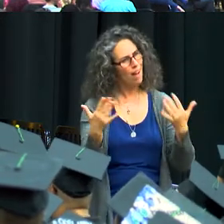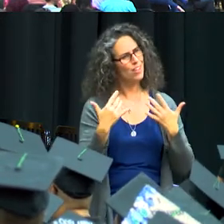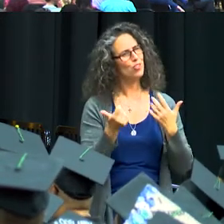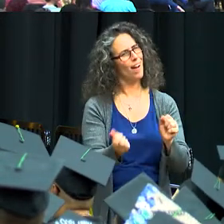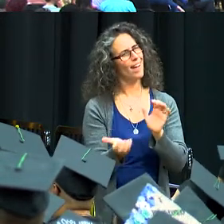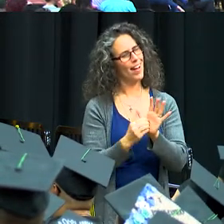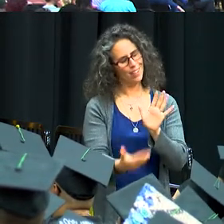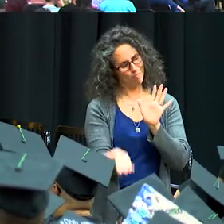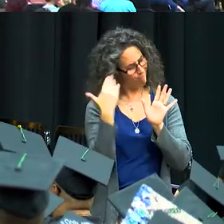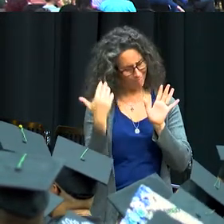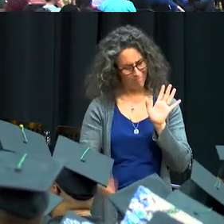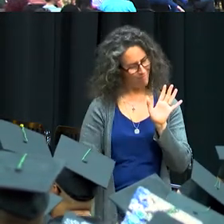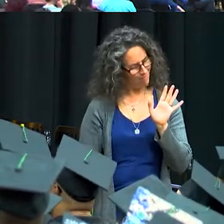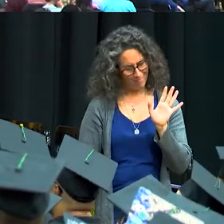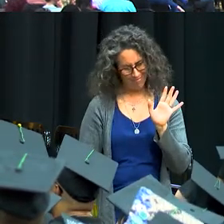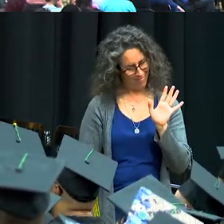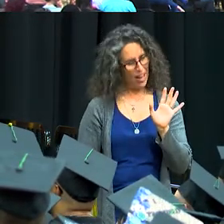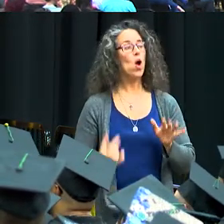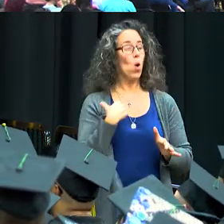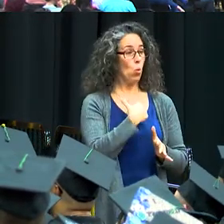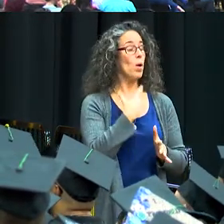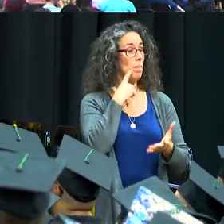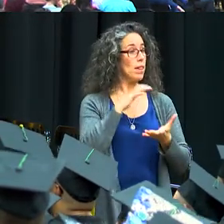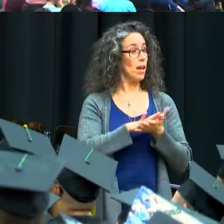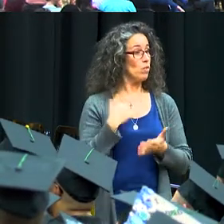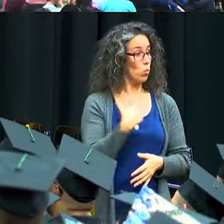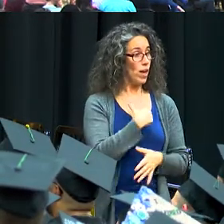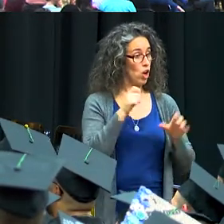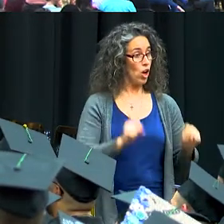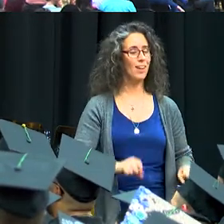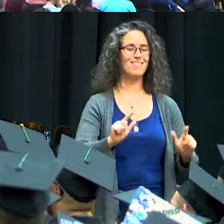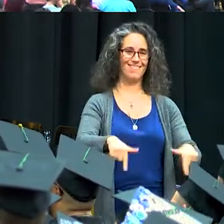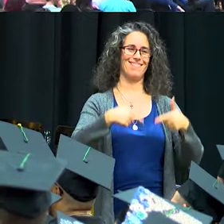again. We believed we could.